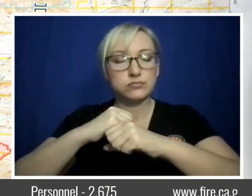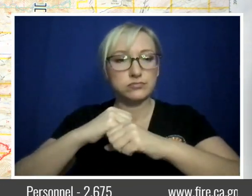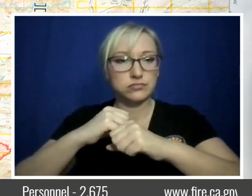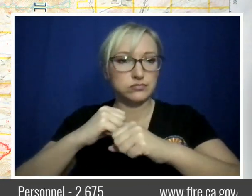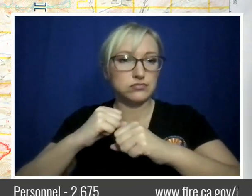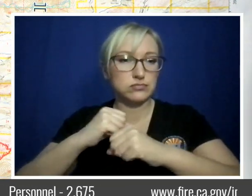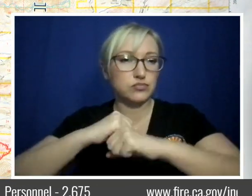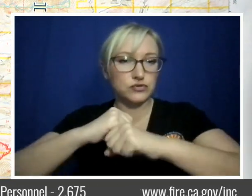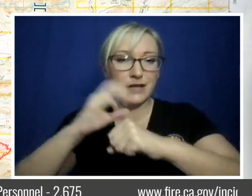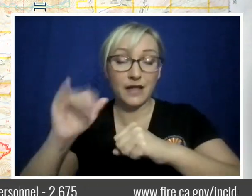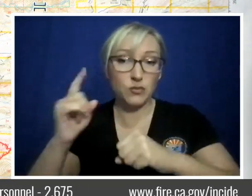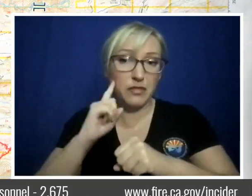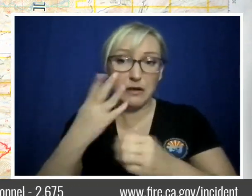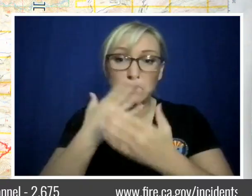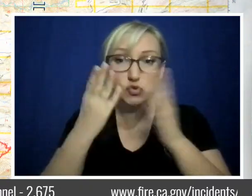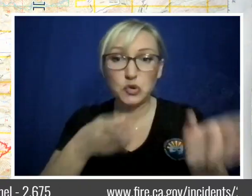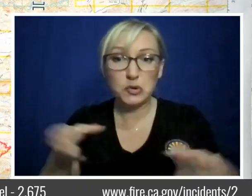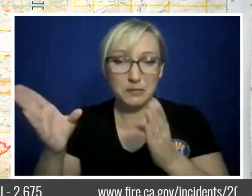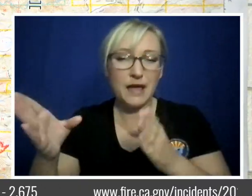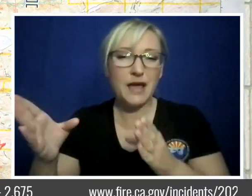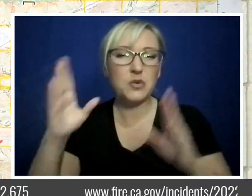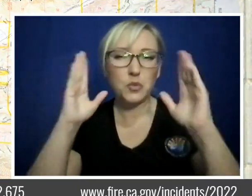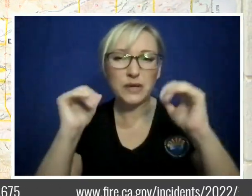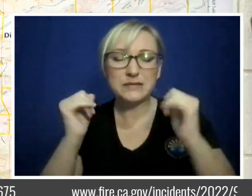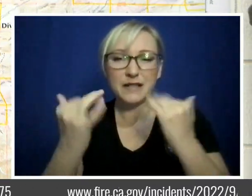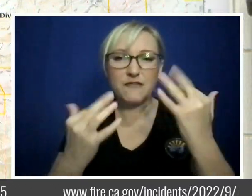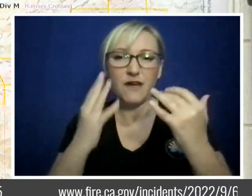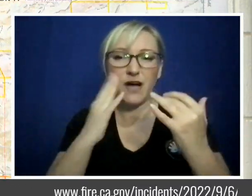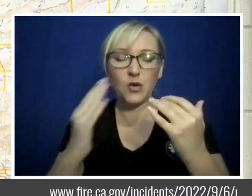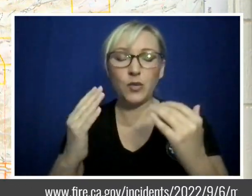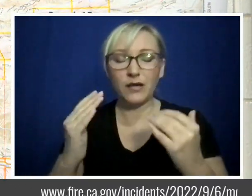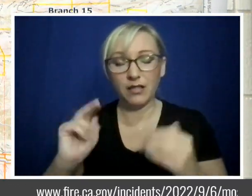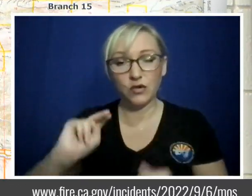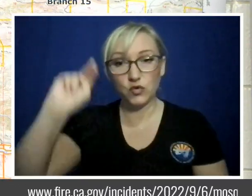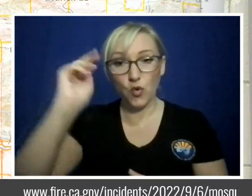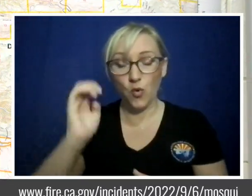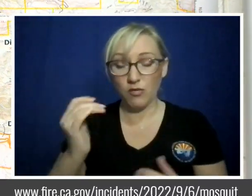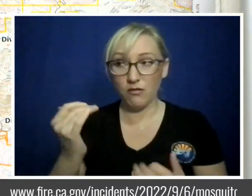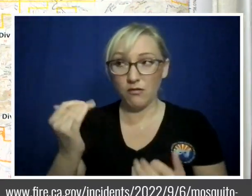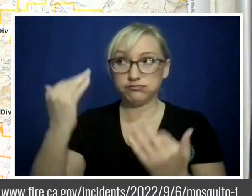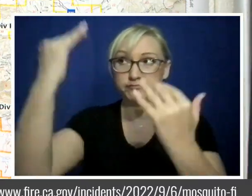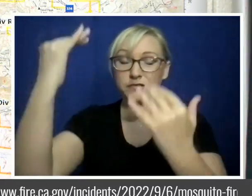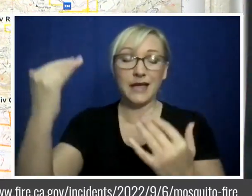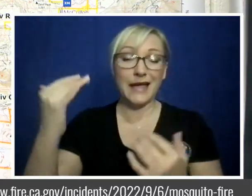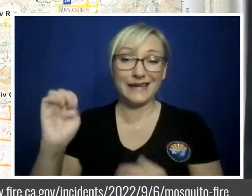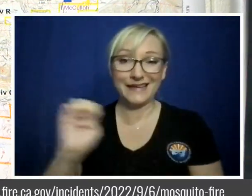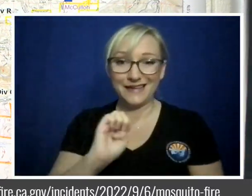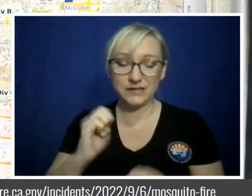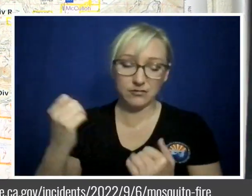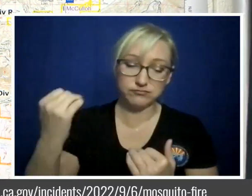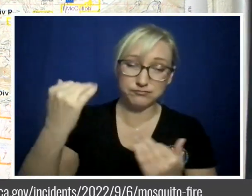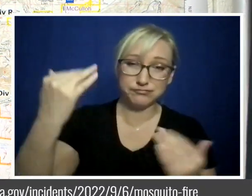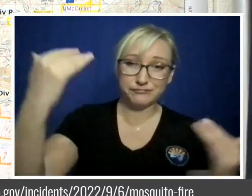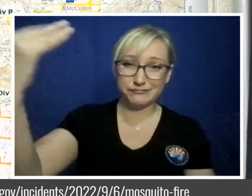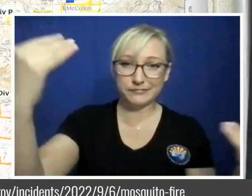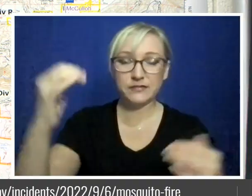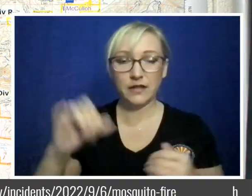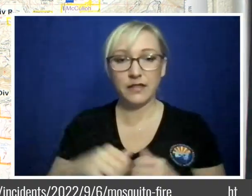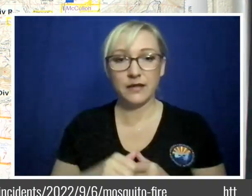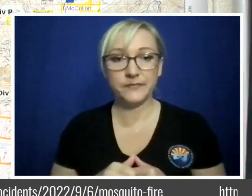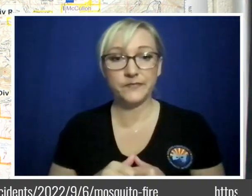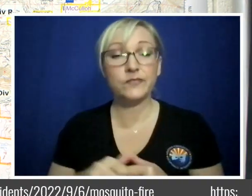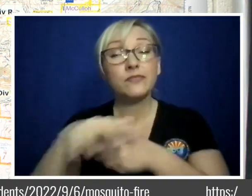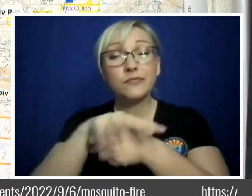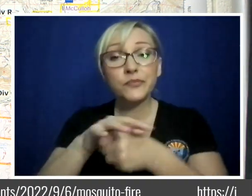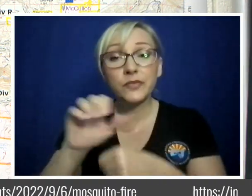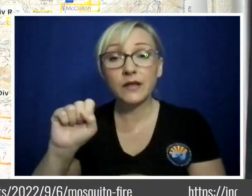east. Moving down to the south end of the fire here at Stumpy Meadows, we've spent days, 5 days now, trying